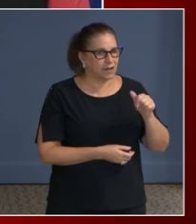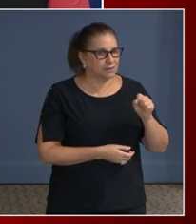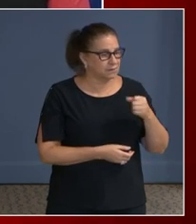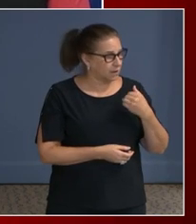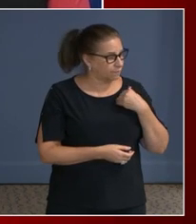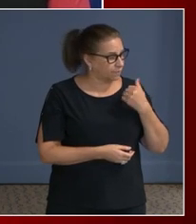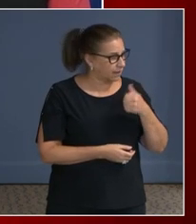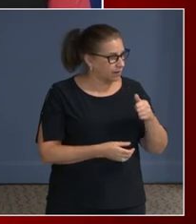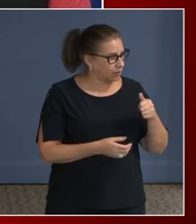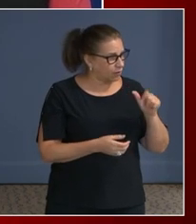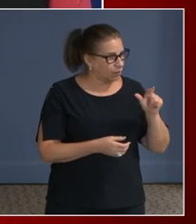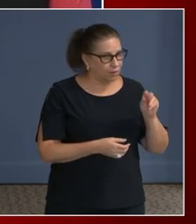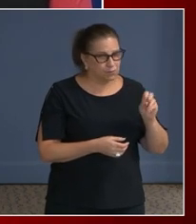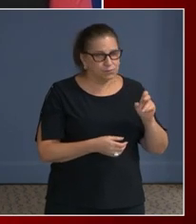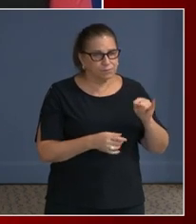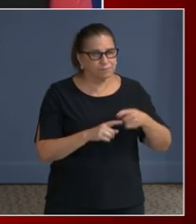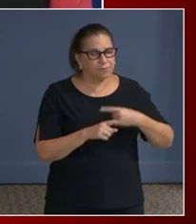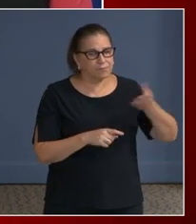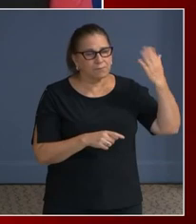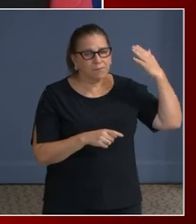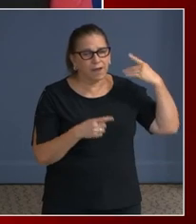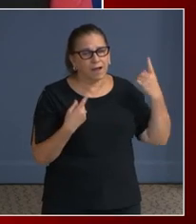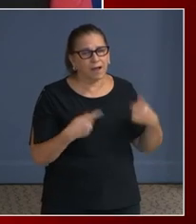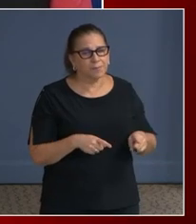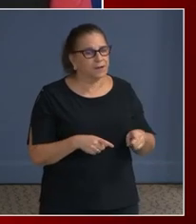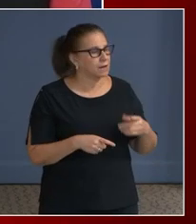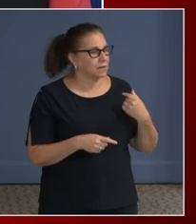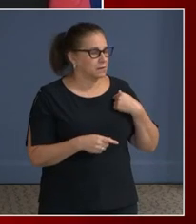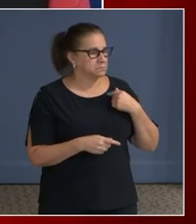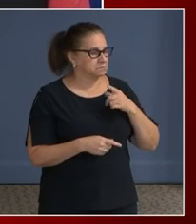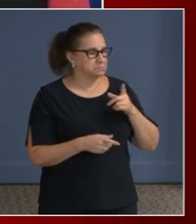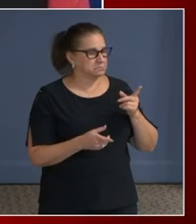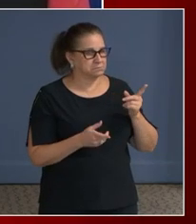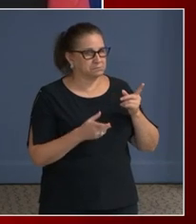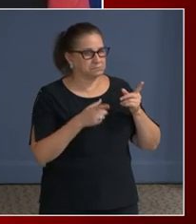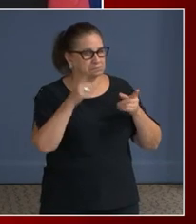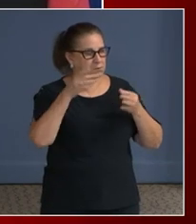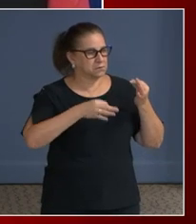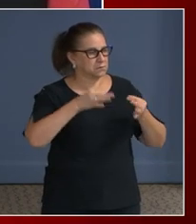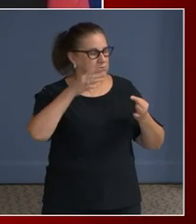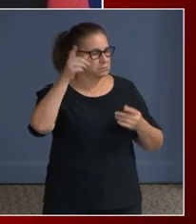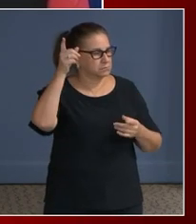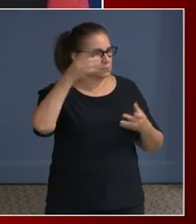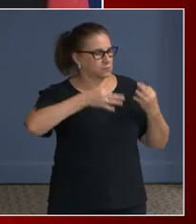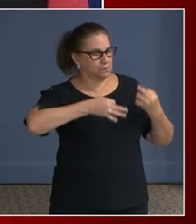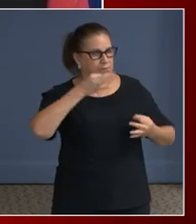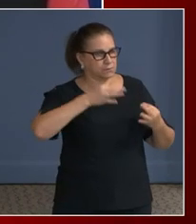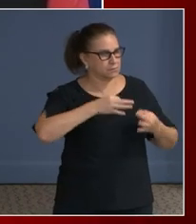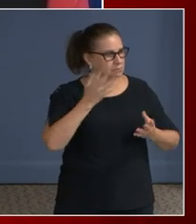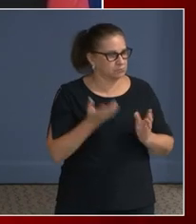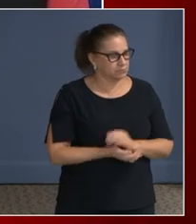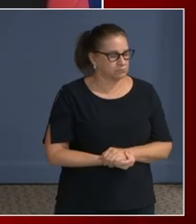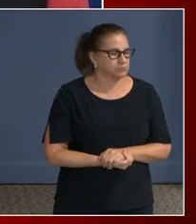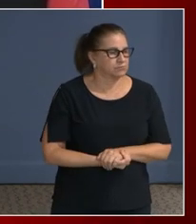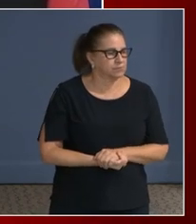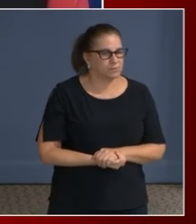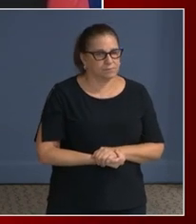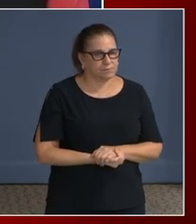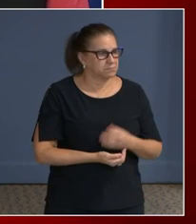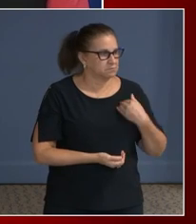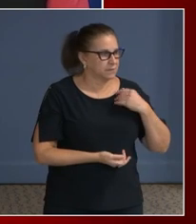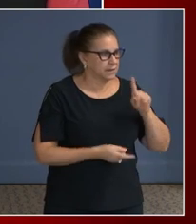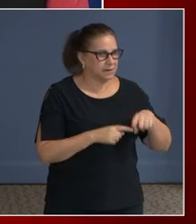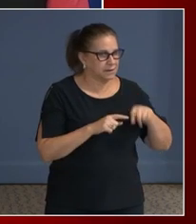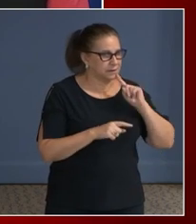accusations? We will respond in court like we do to all lawsuits. Any other questions? Can you